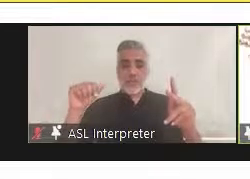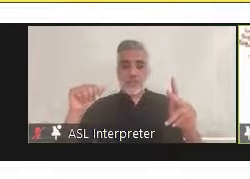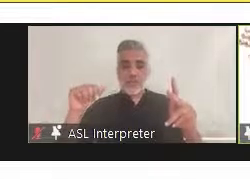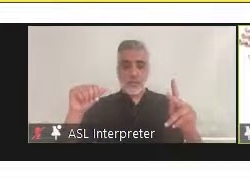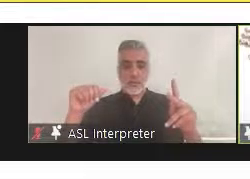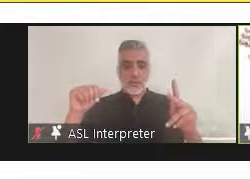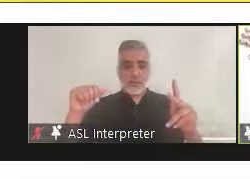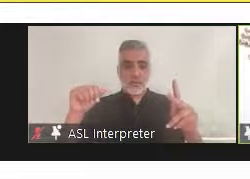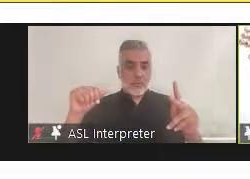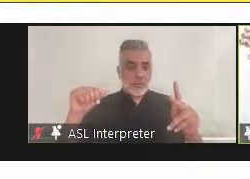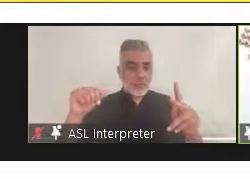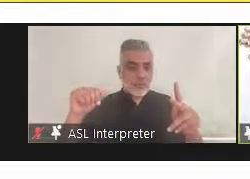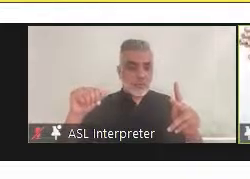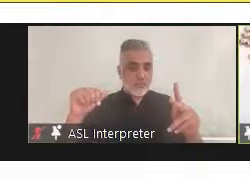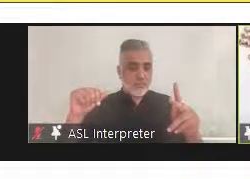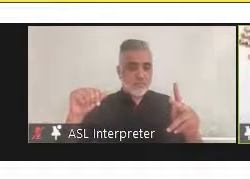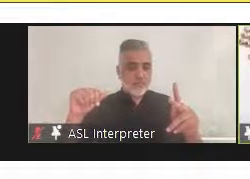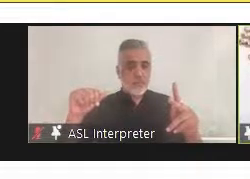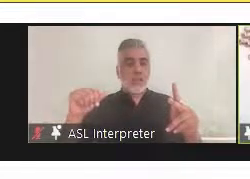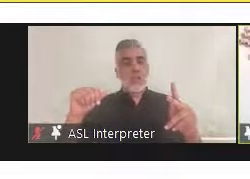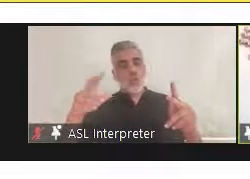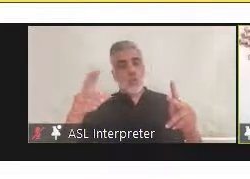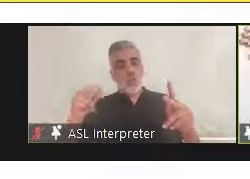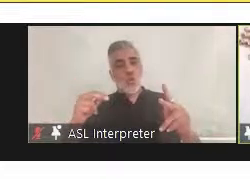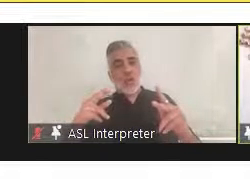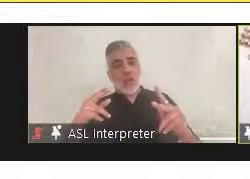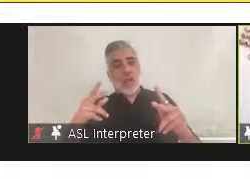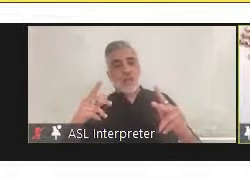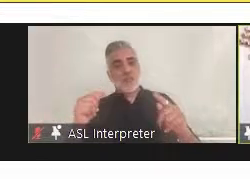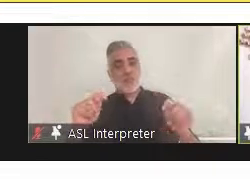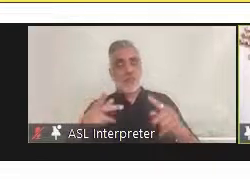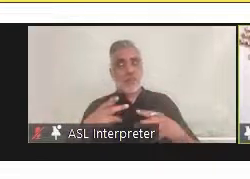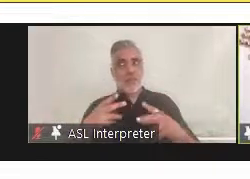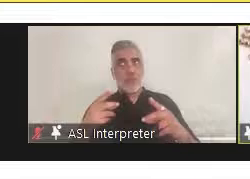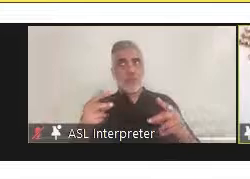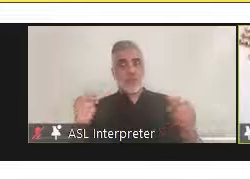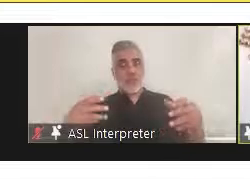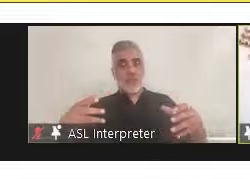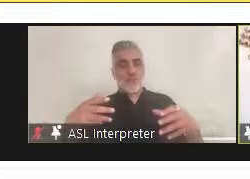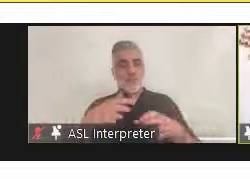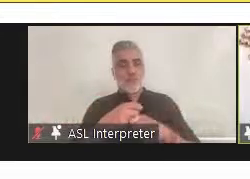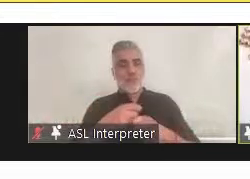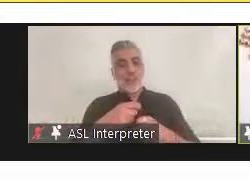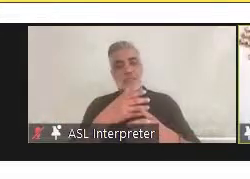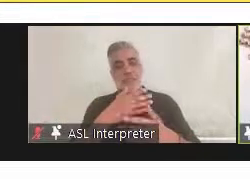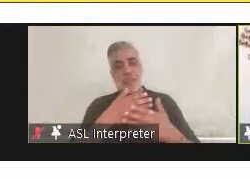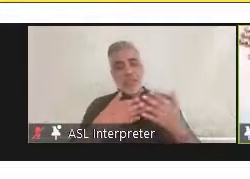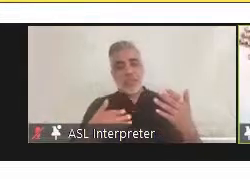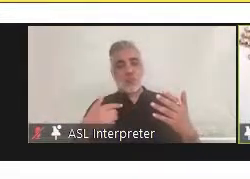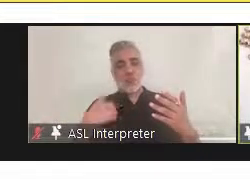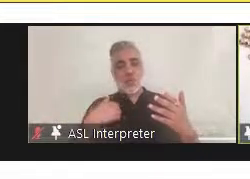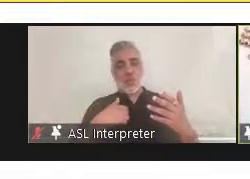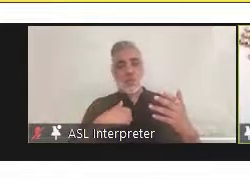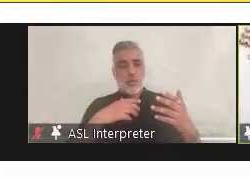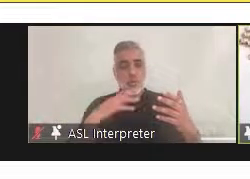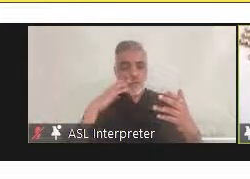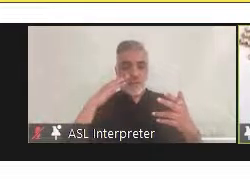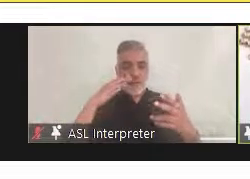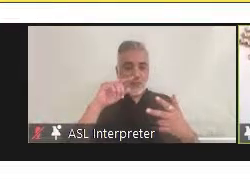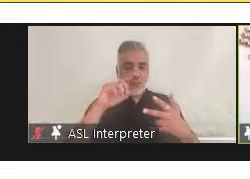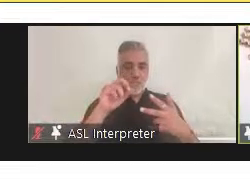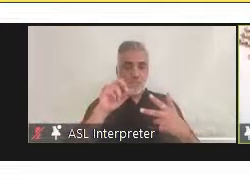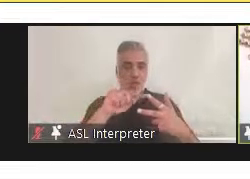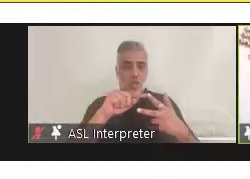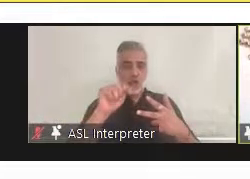the recipients or the beneficiaries. So briefly, I'm trying to be very, very quick here, but so briefly, that's what I can say also on the targeted focus, so